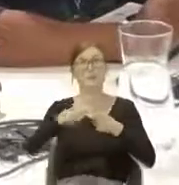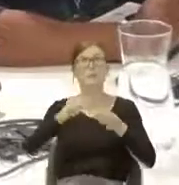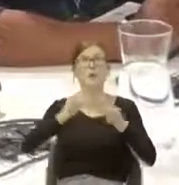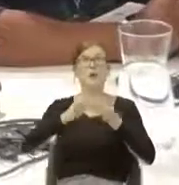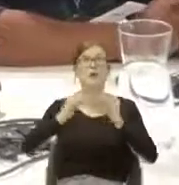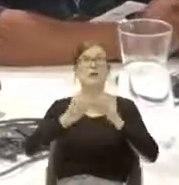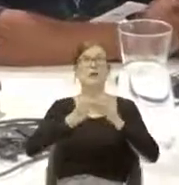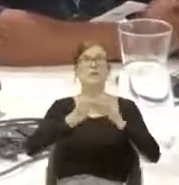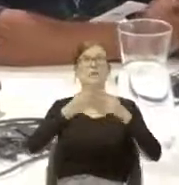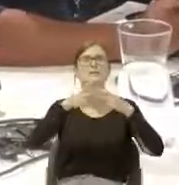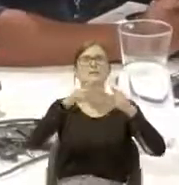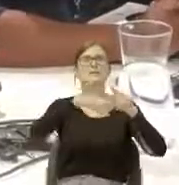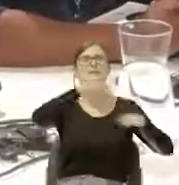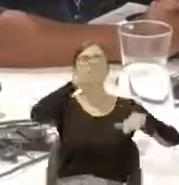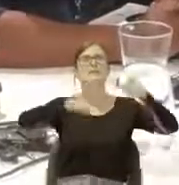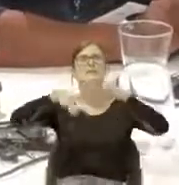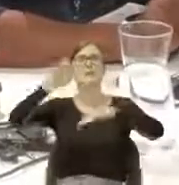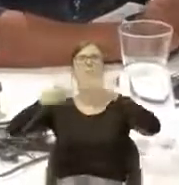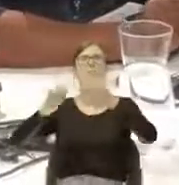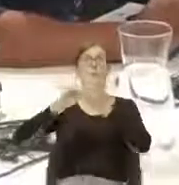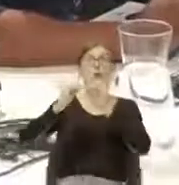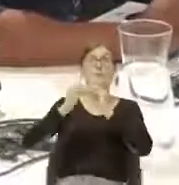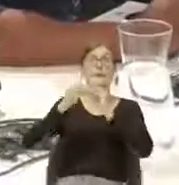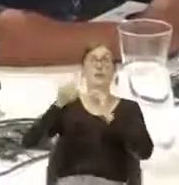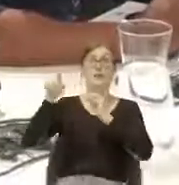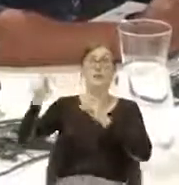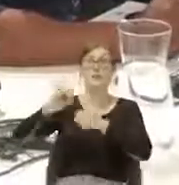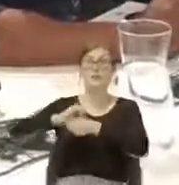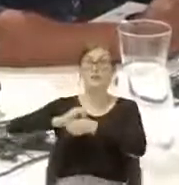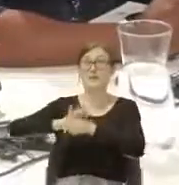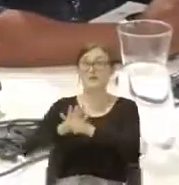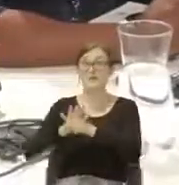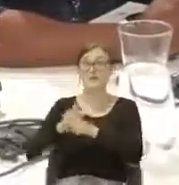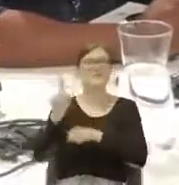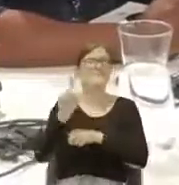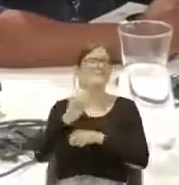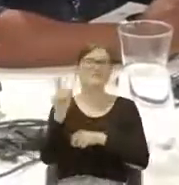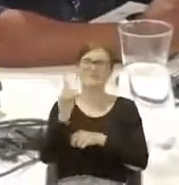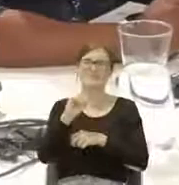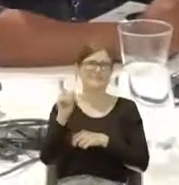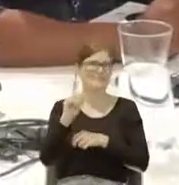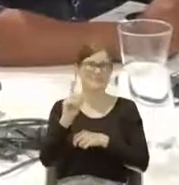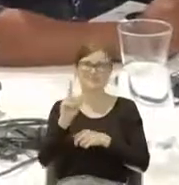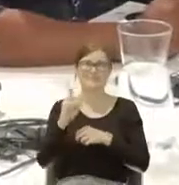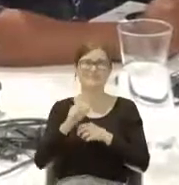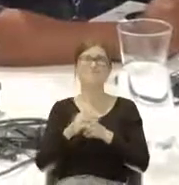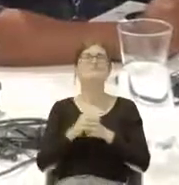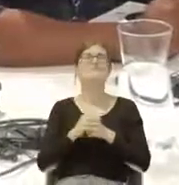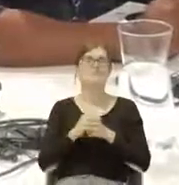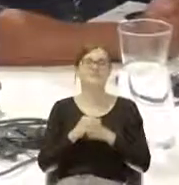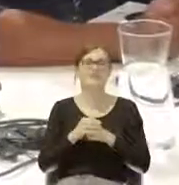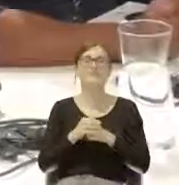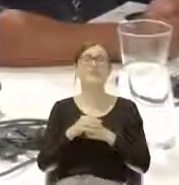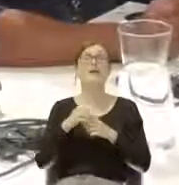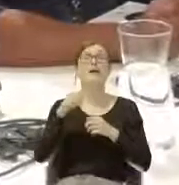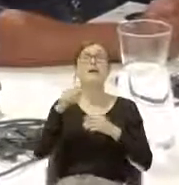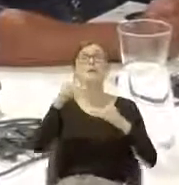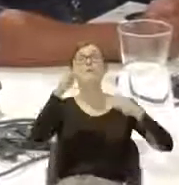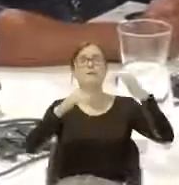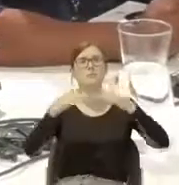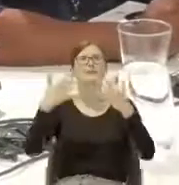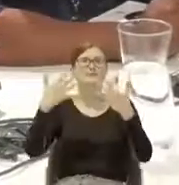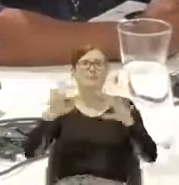and the times we have gone through. But we also need to remind ourselves of what can be produced